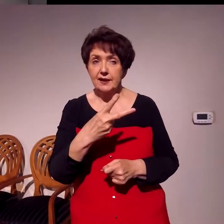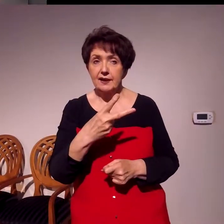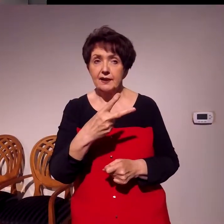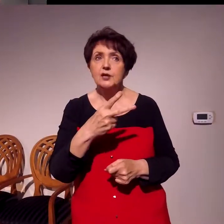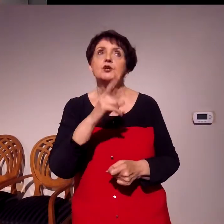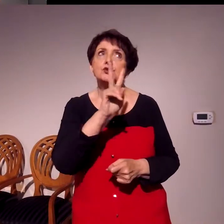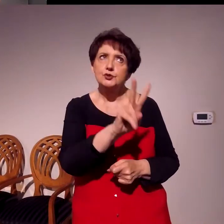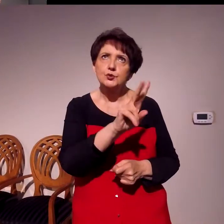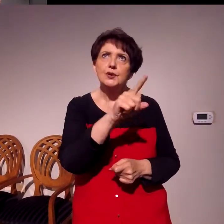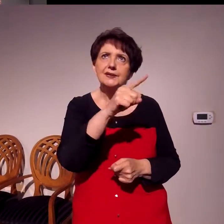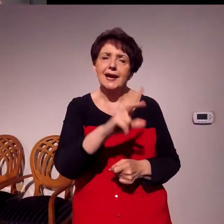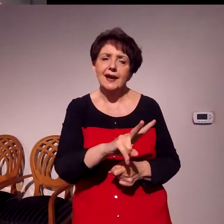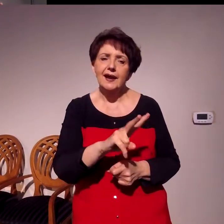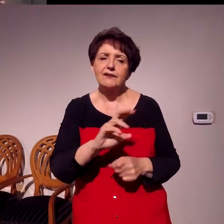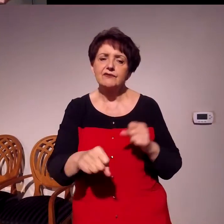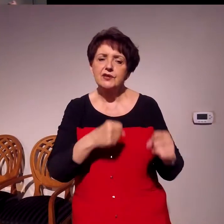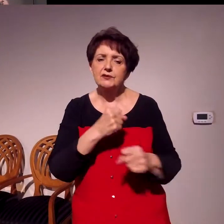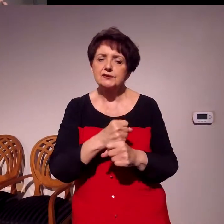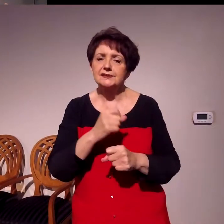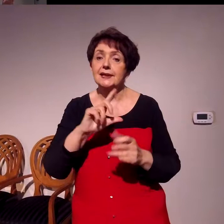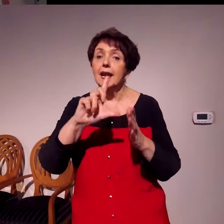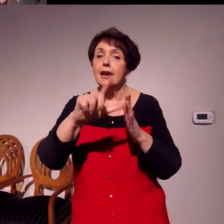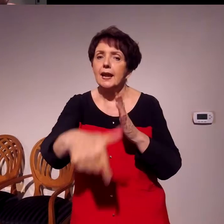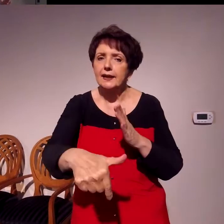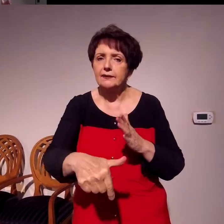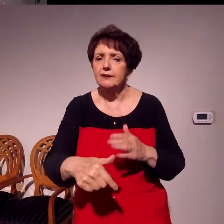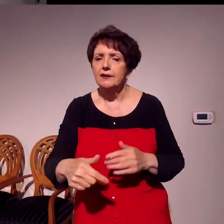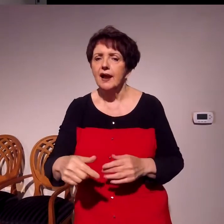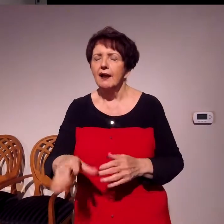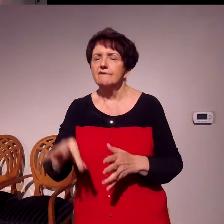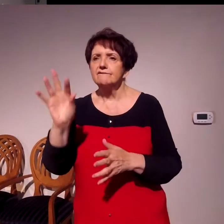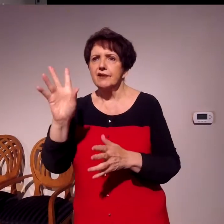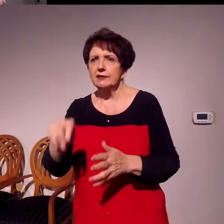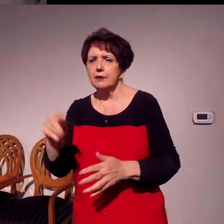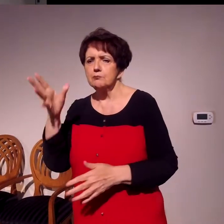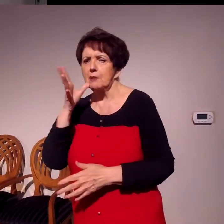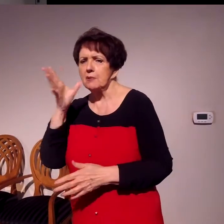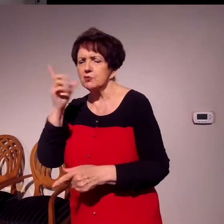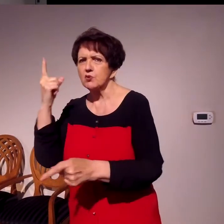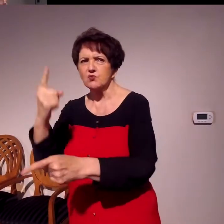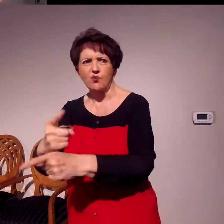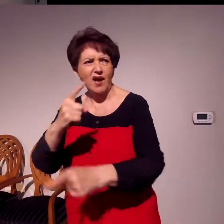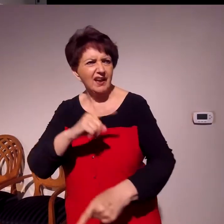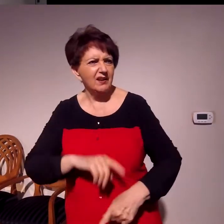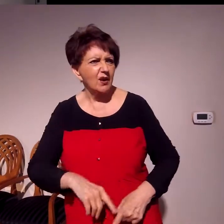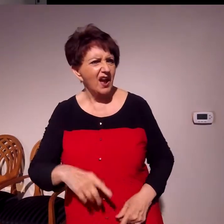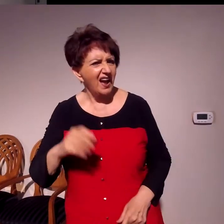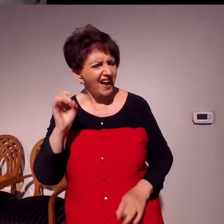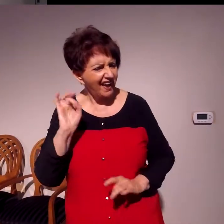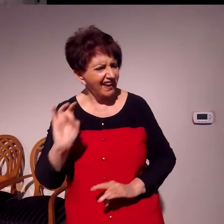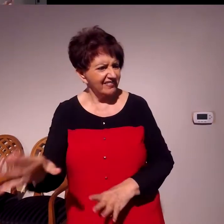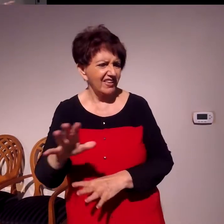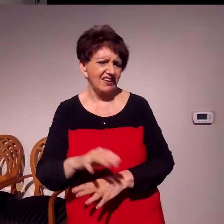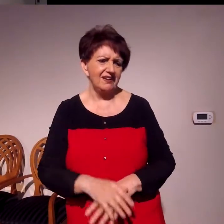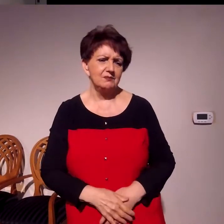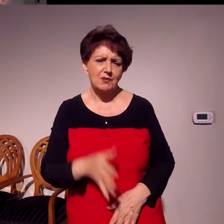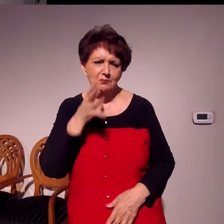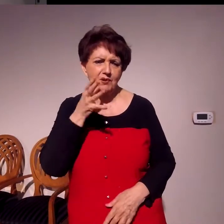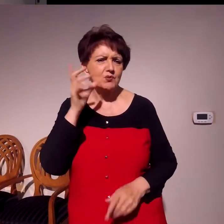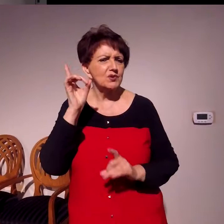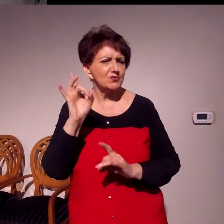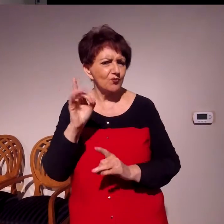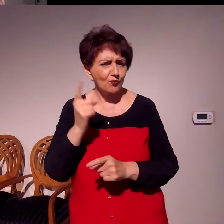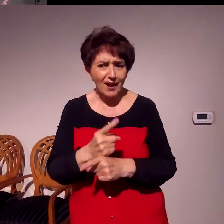once again my mother was right. I hate that. Once again, my mother was right. When I first learned how to shop, she said